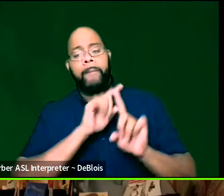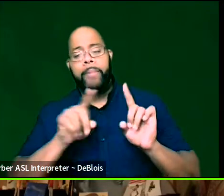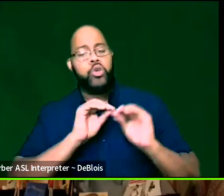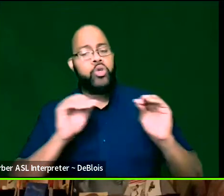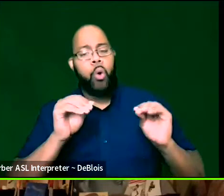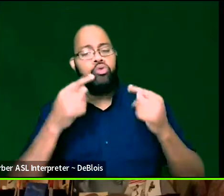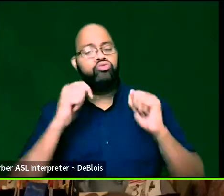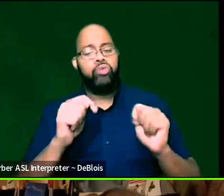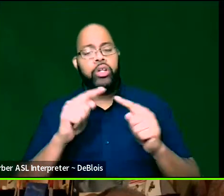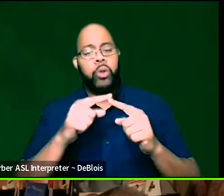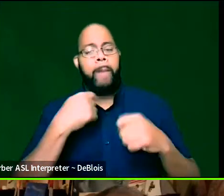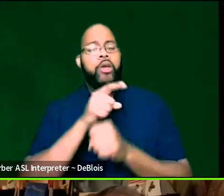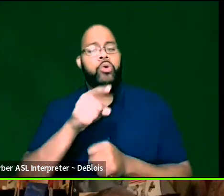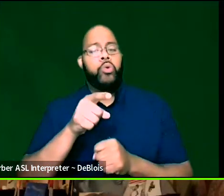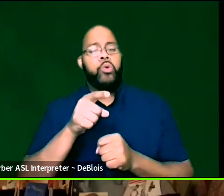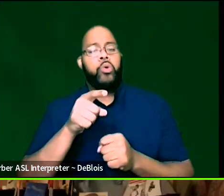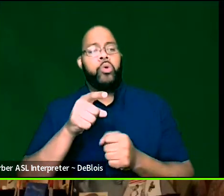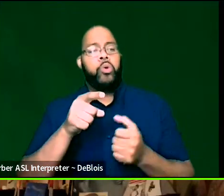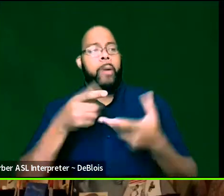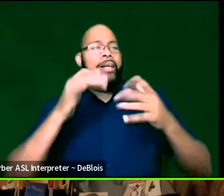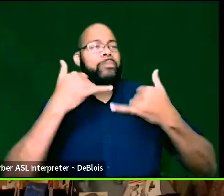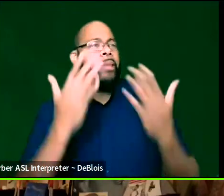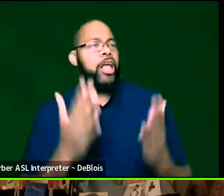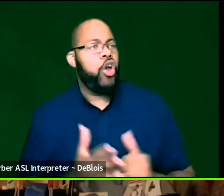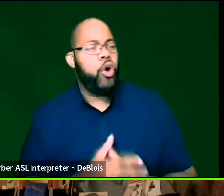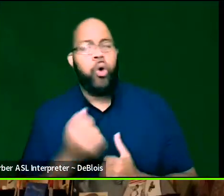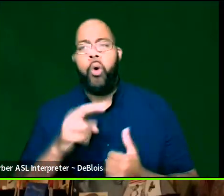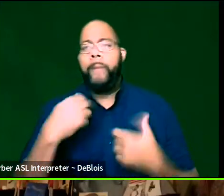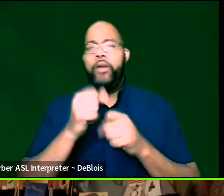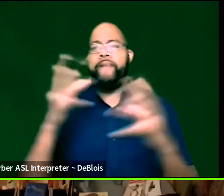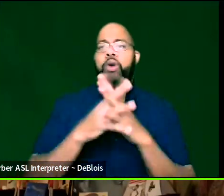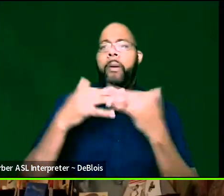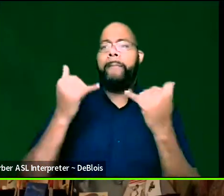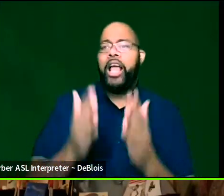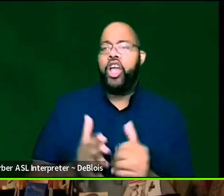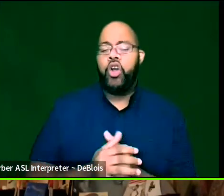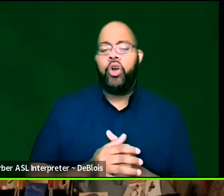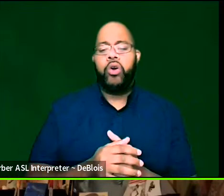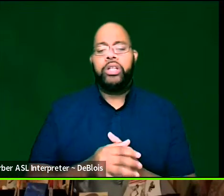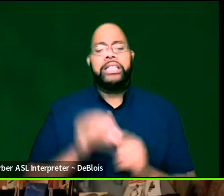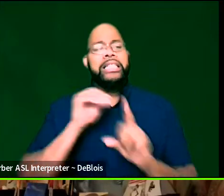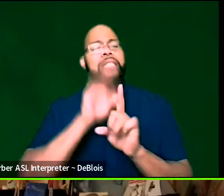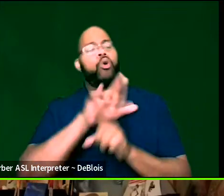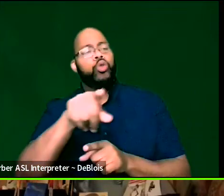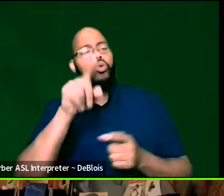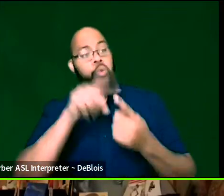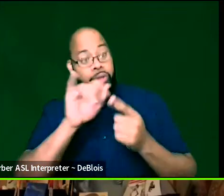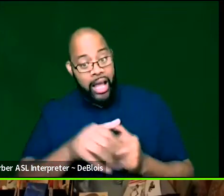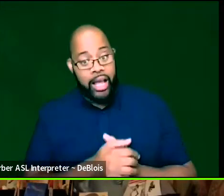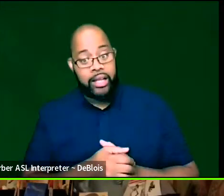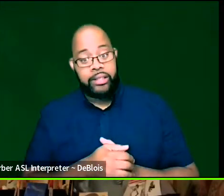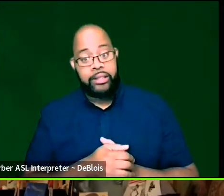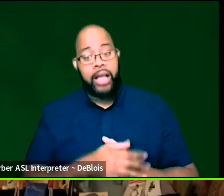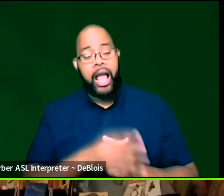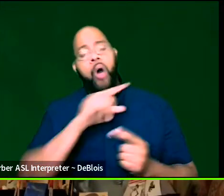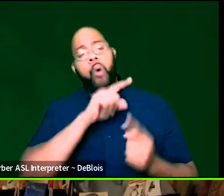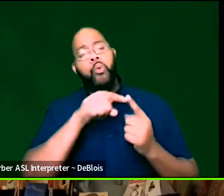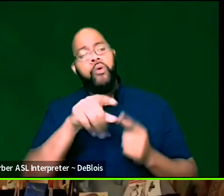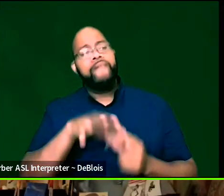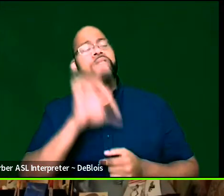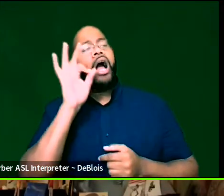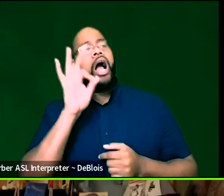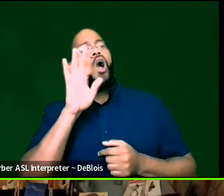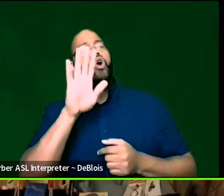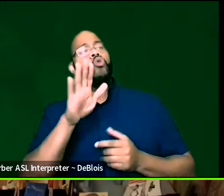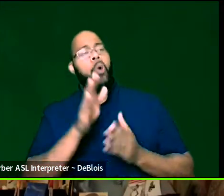nobody's trying to make you a basketball player or make you a football player, expose you to it. And when you find